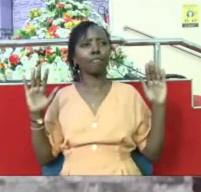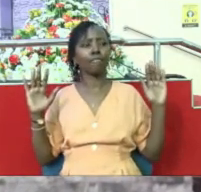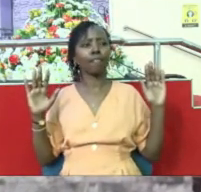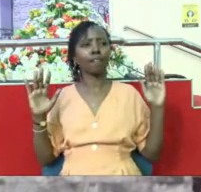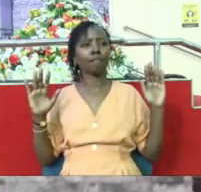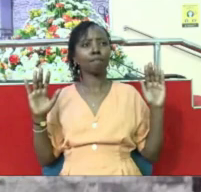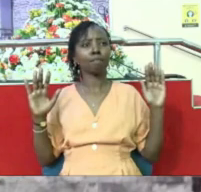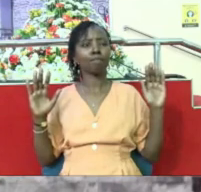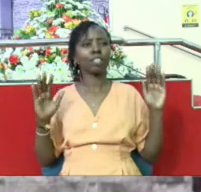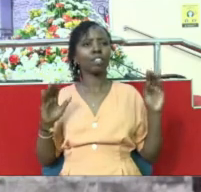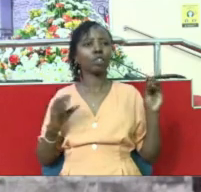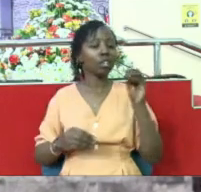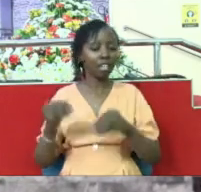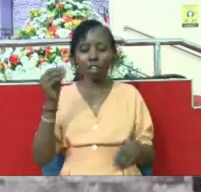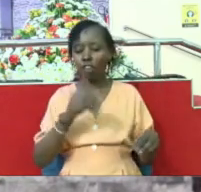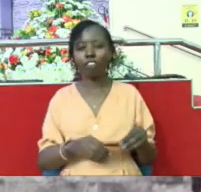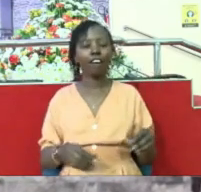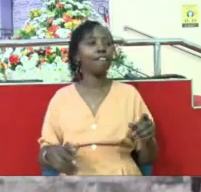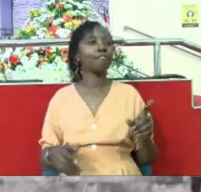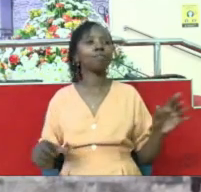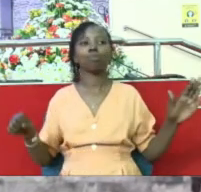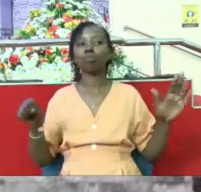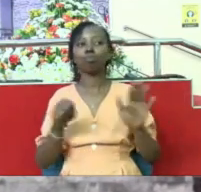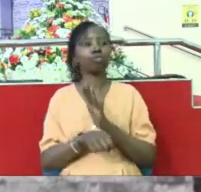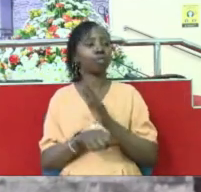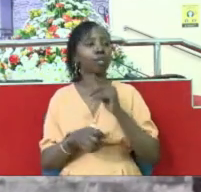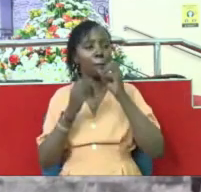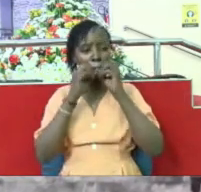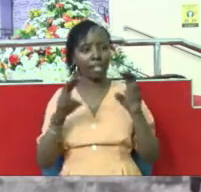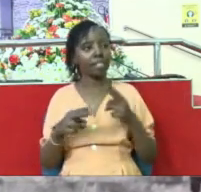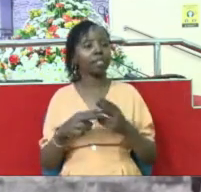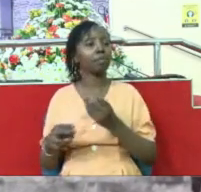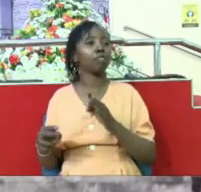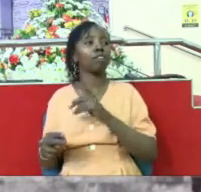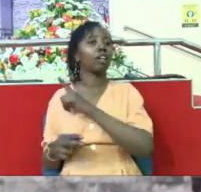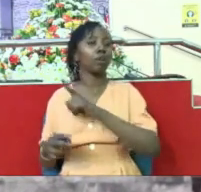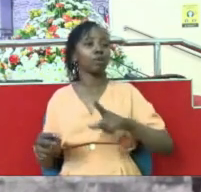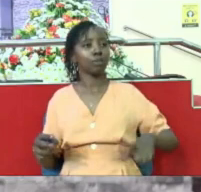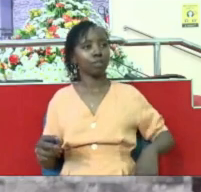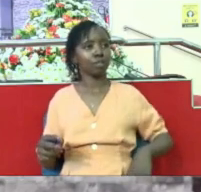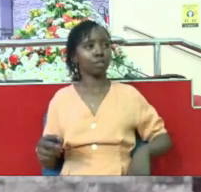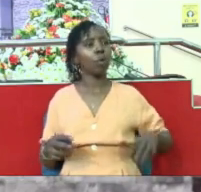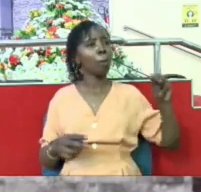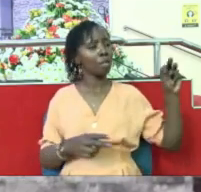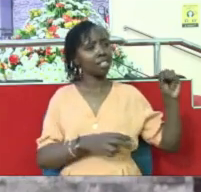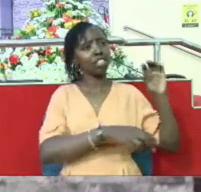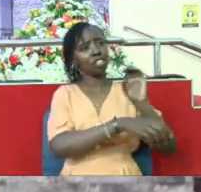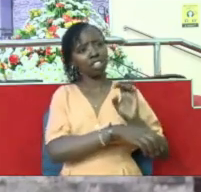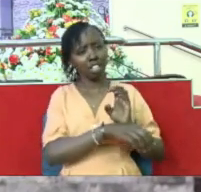it. Hadi wakahisi. Blessed be the name of the Lord. Amen. That is a good example. Hiyo ni mfano